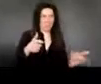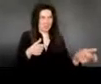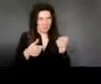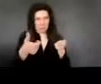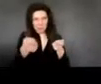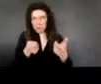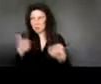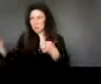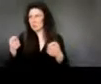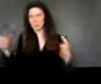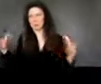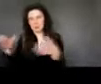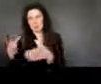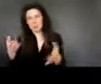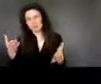to it